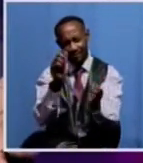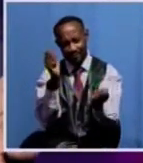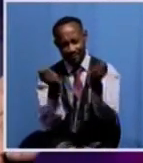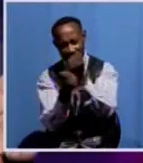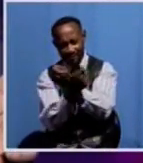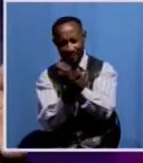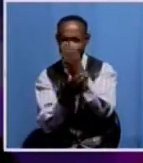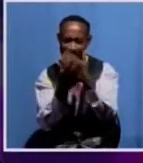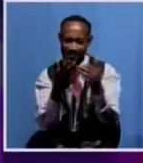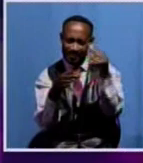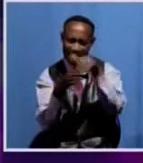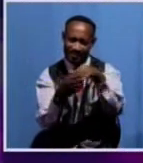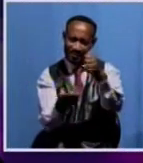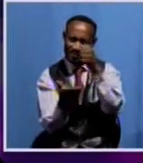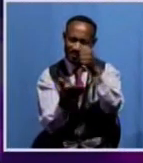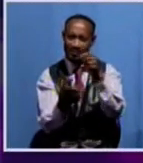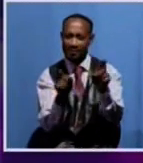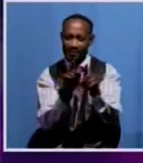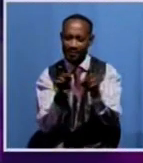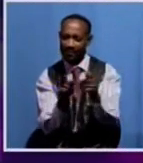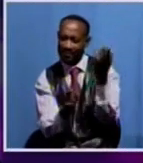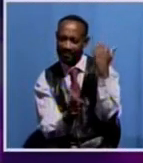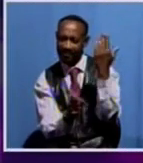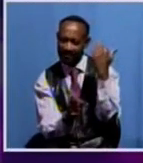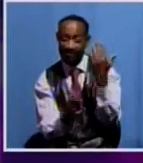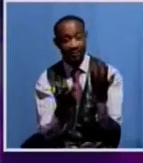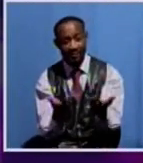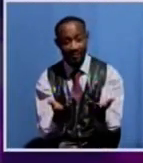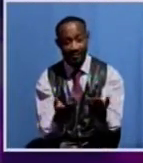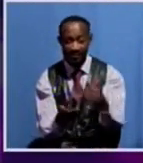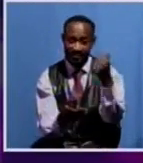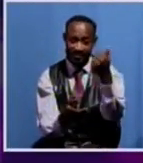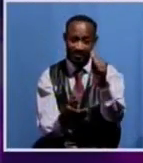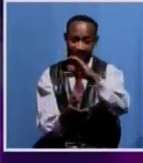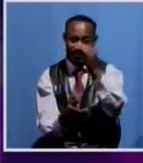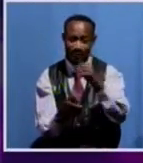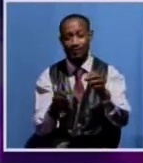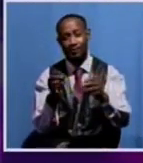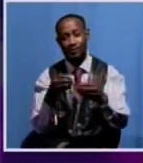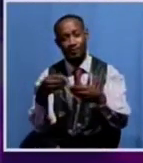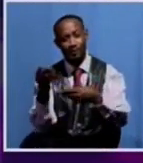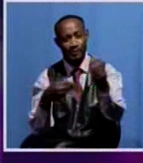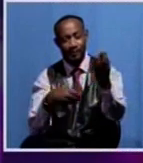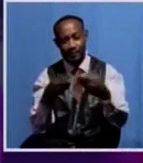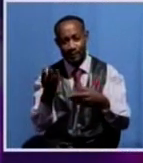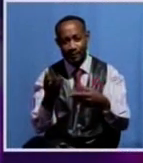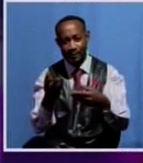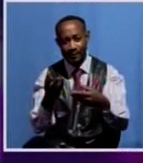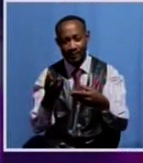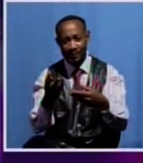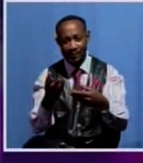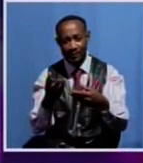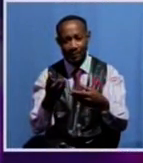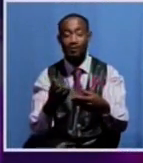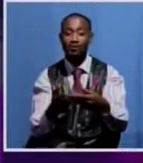basically the same we had last year, and that's what we have this year. 10% for spending? Yeah, what I've done in this budget is obviously